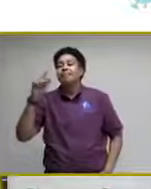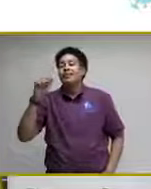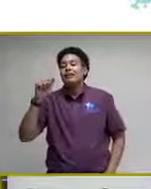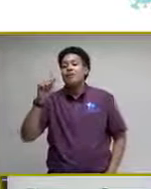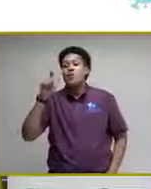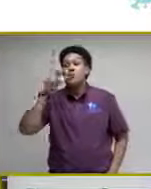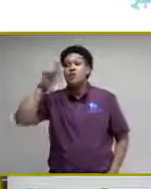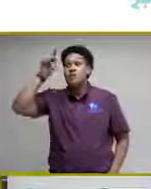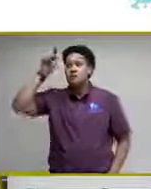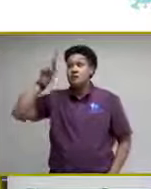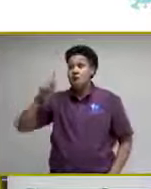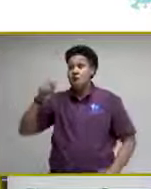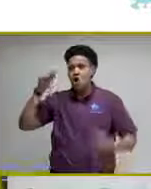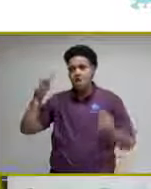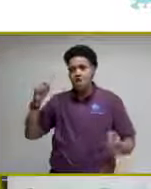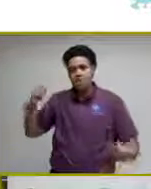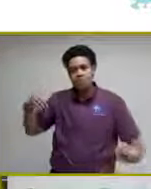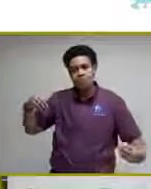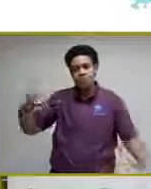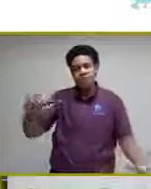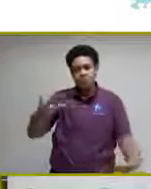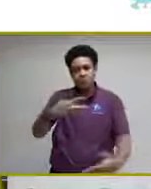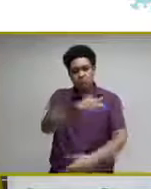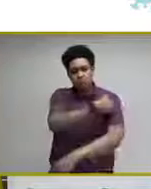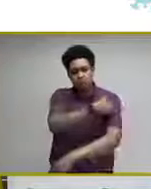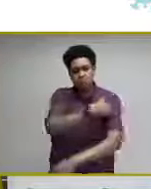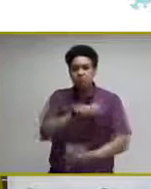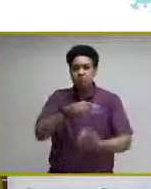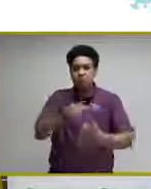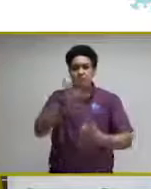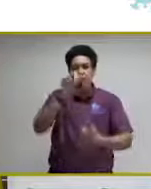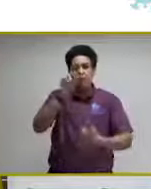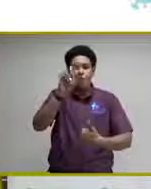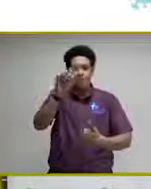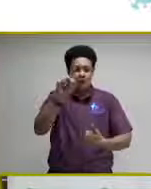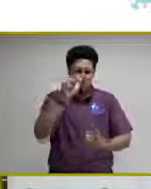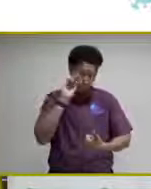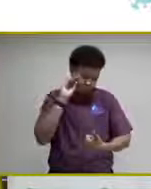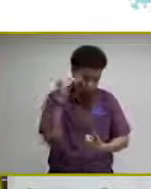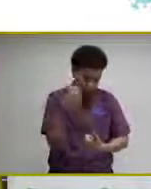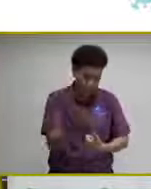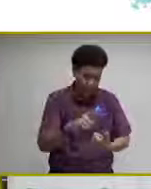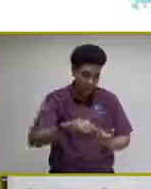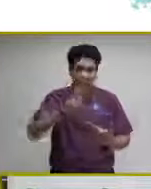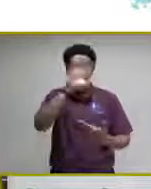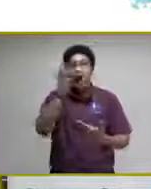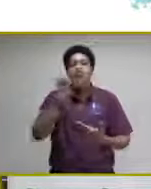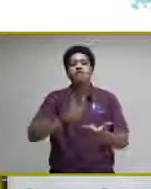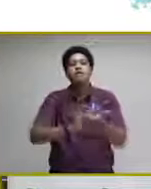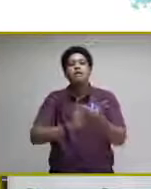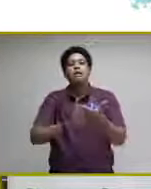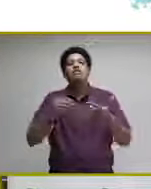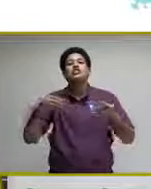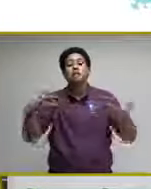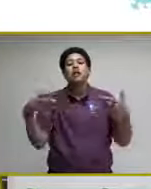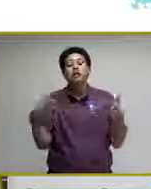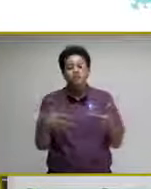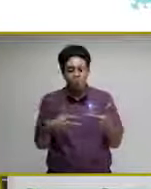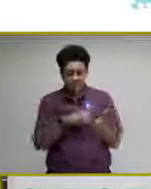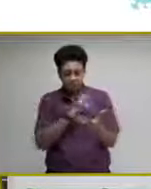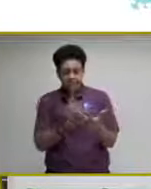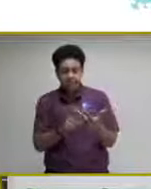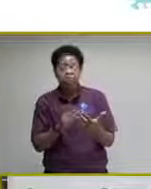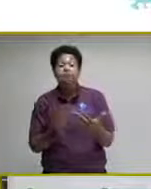supply facilities for vaccination. So we have COVAX, the African Medical Supply Platform. We